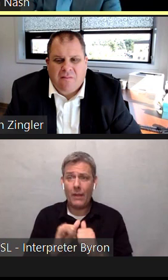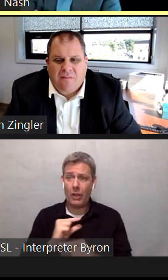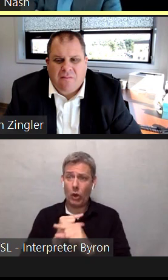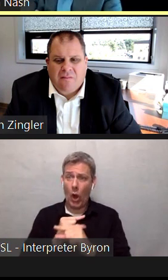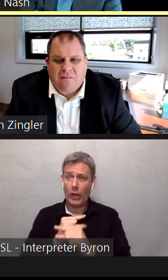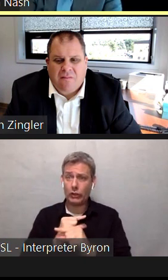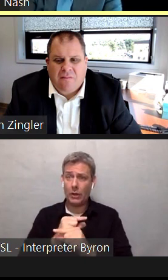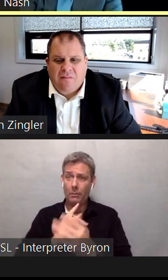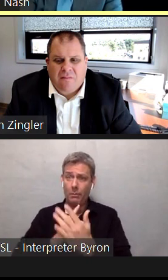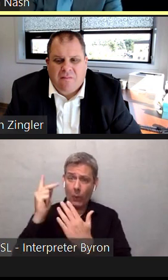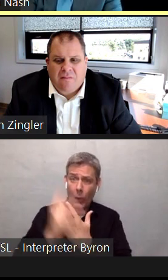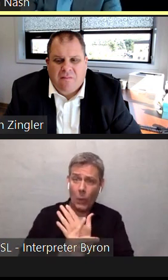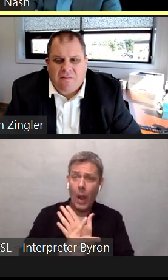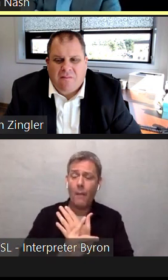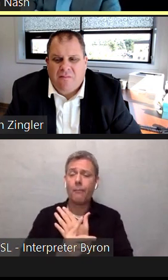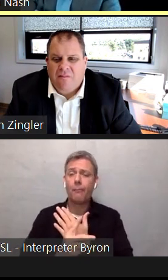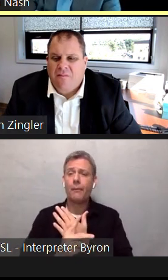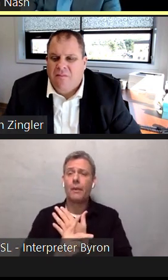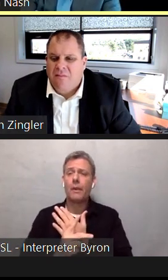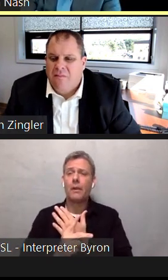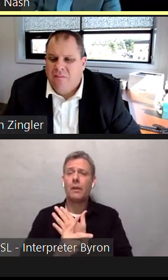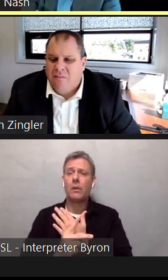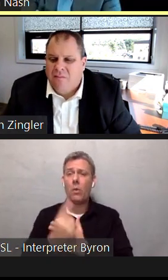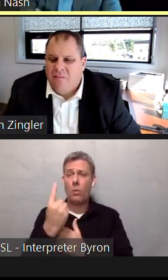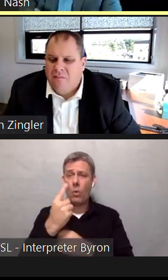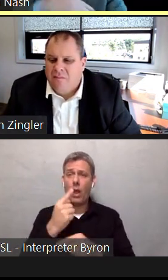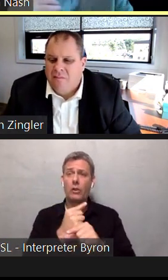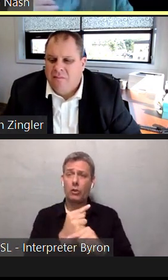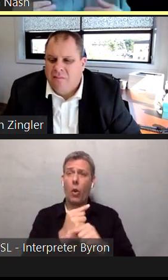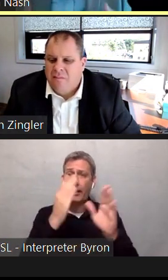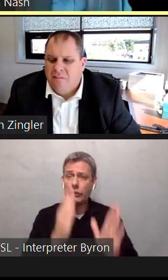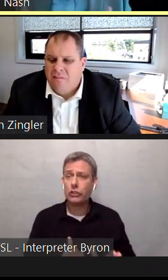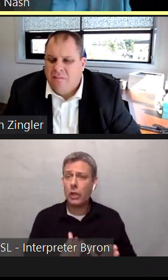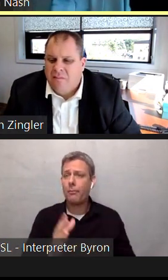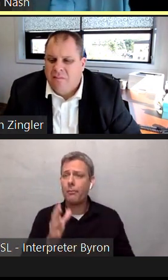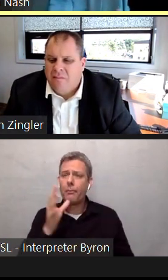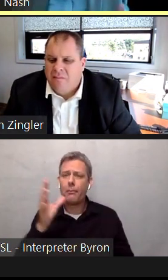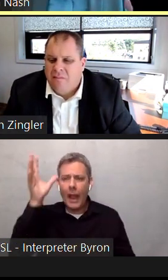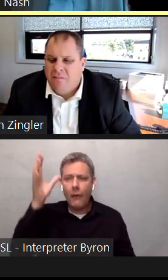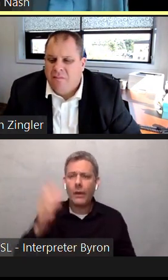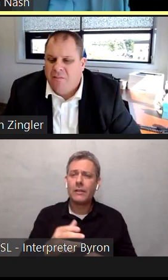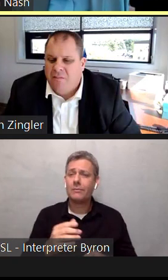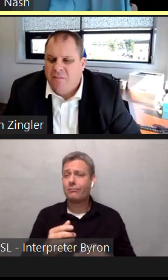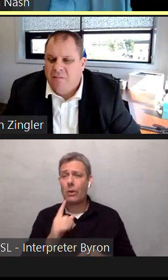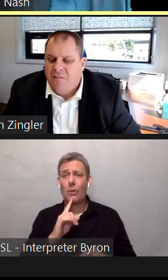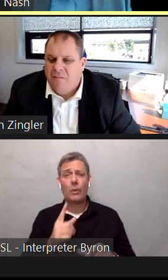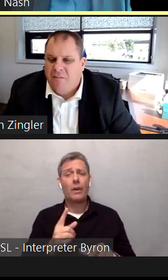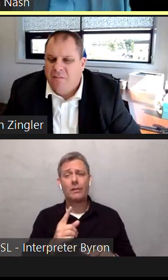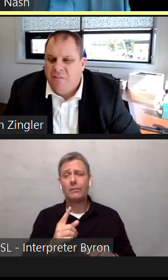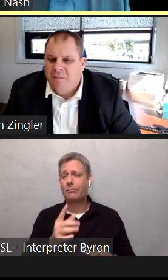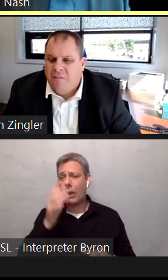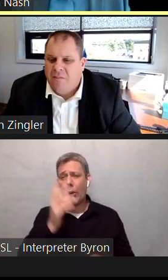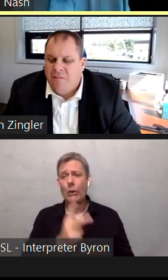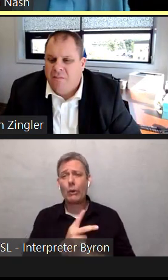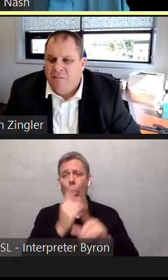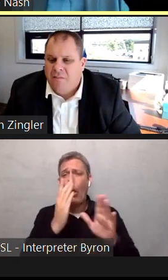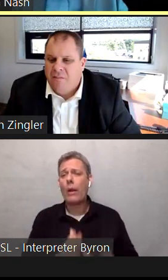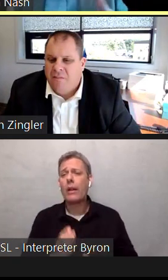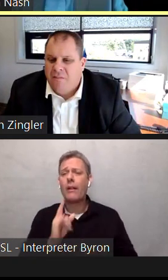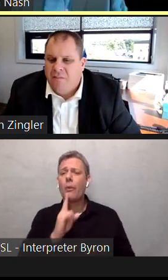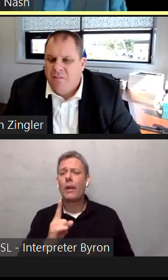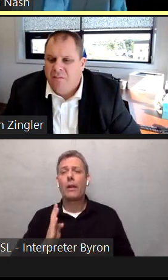Because I got word that one of our guardianship specialists, I mean, as a corporate guardian, the guardian officially is the board of directors.